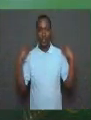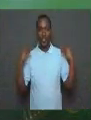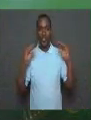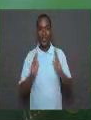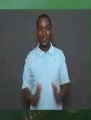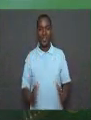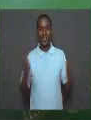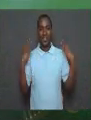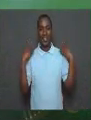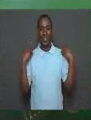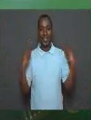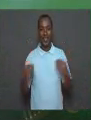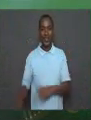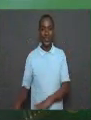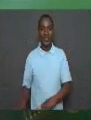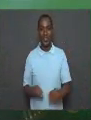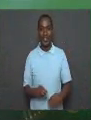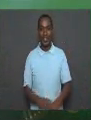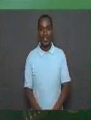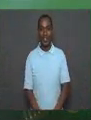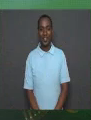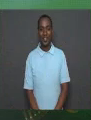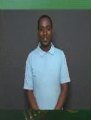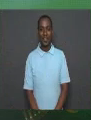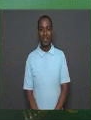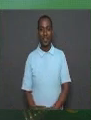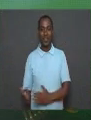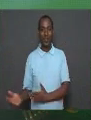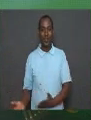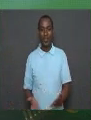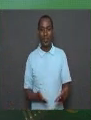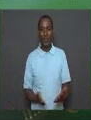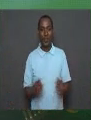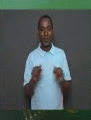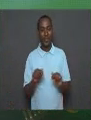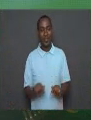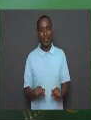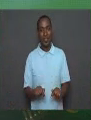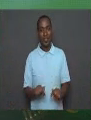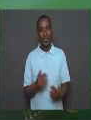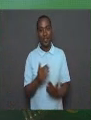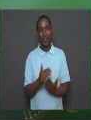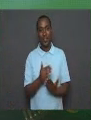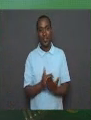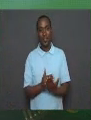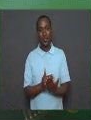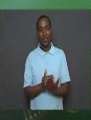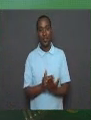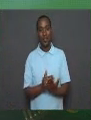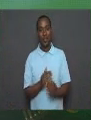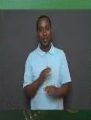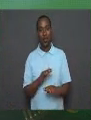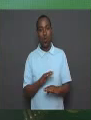Hello, teacher. Hello, students. Welcome to today's lesson on